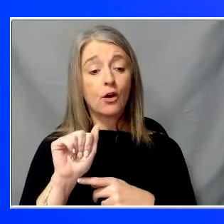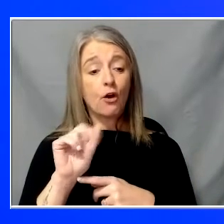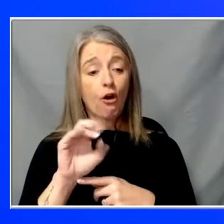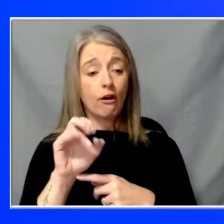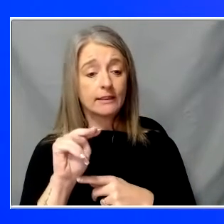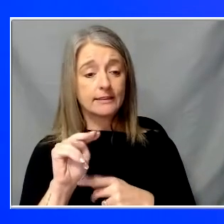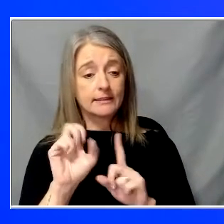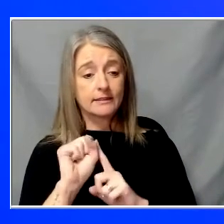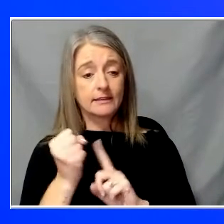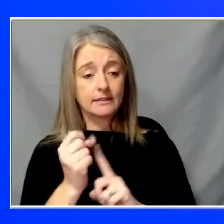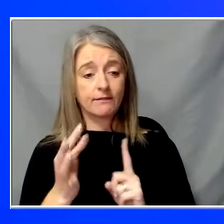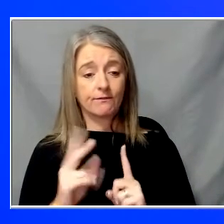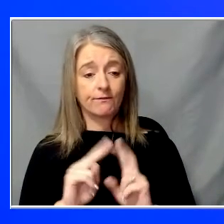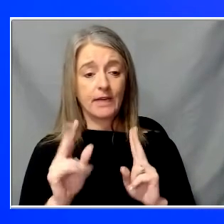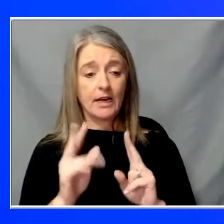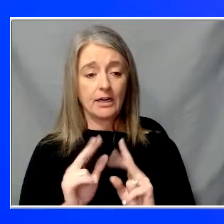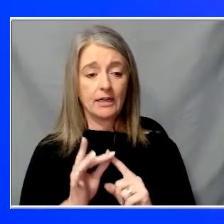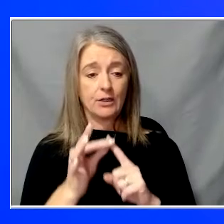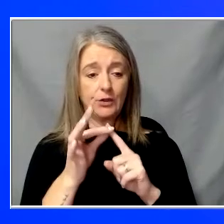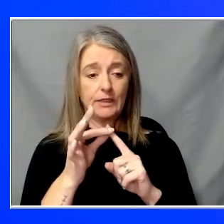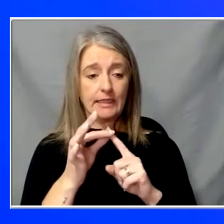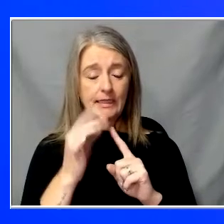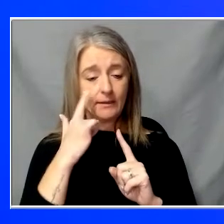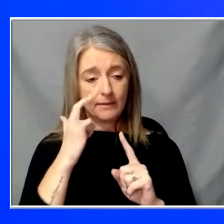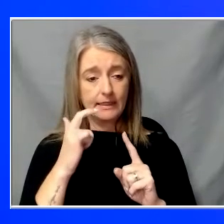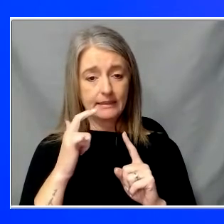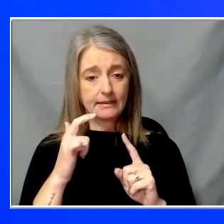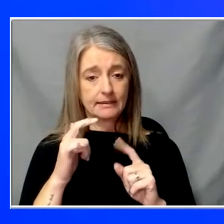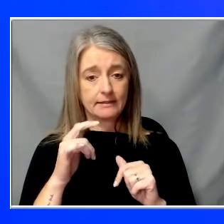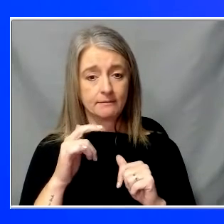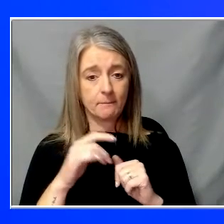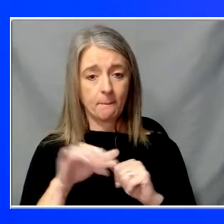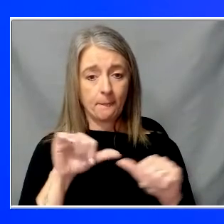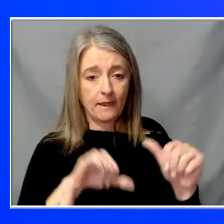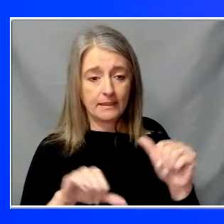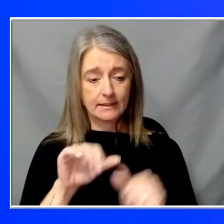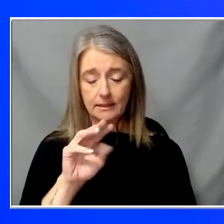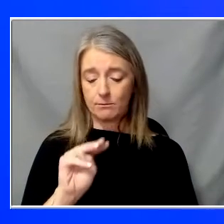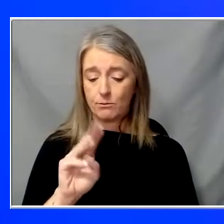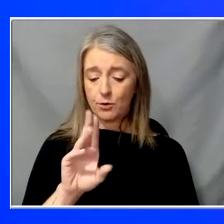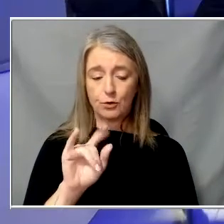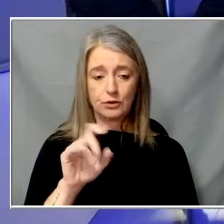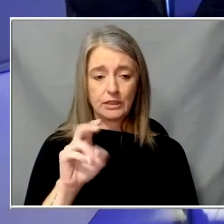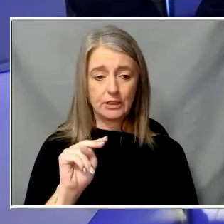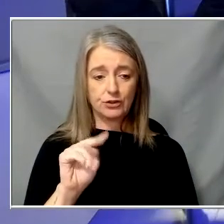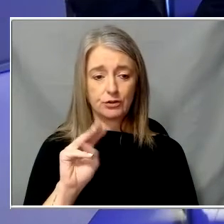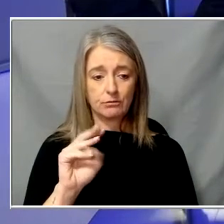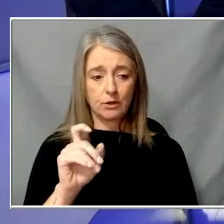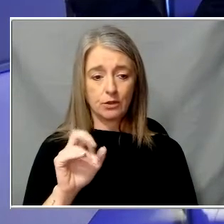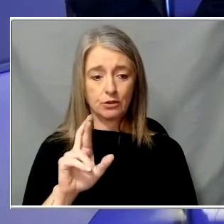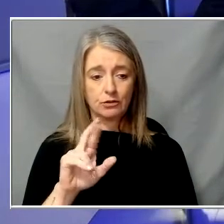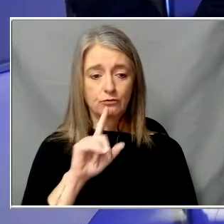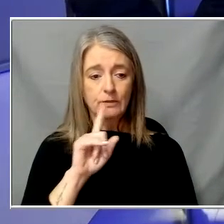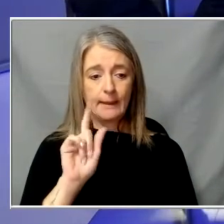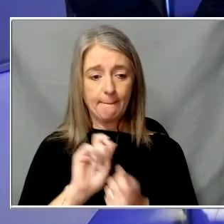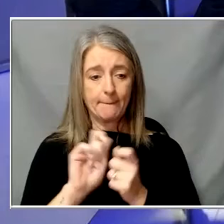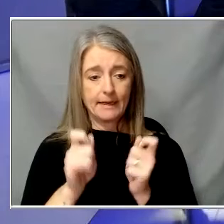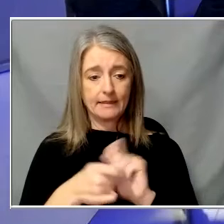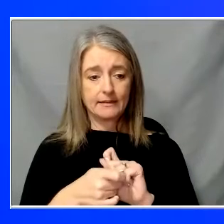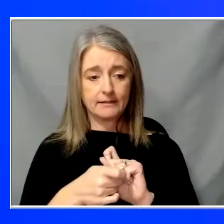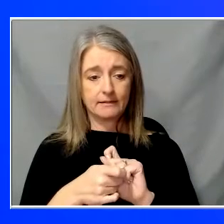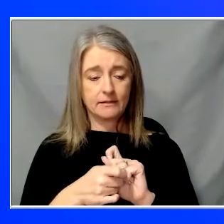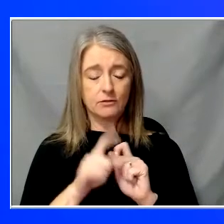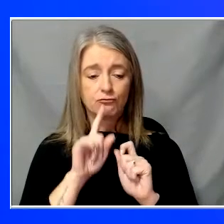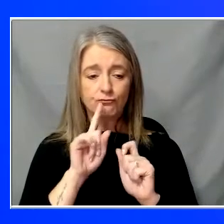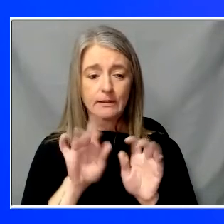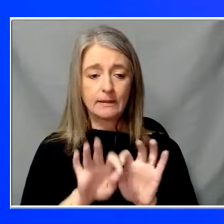very unique, but on the other hand, because of science advantage, those mutation marks really make a difference. The research is important.